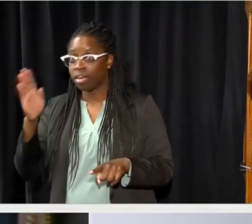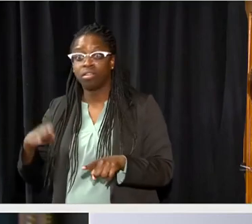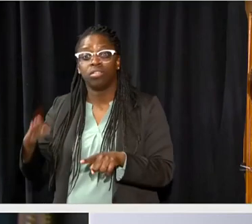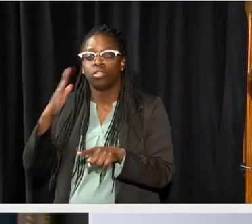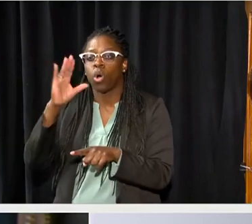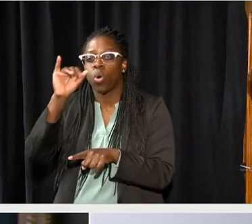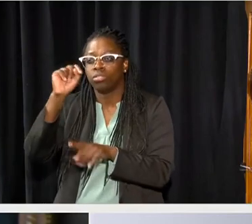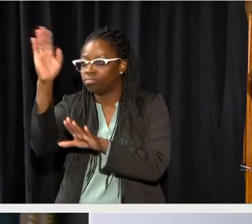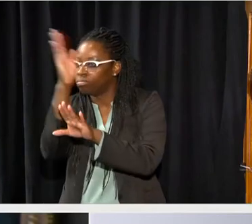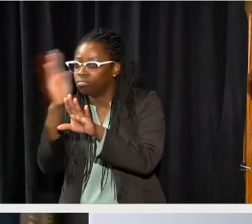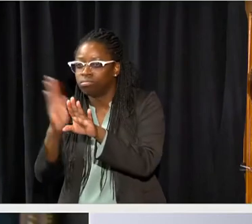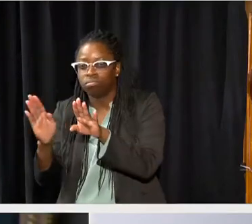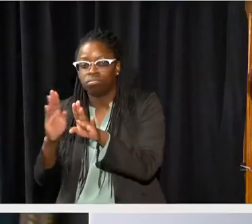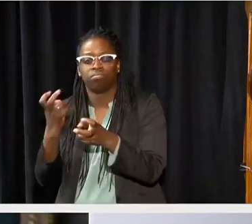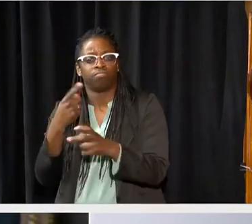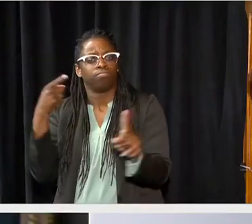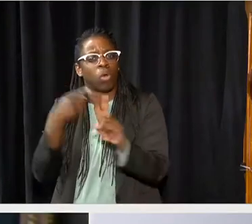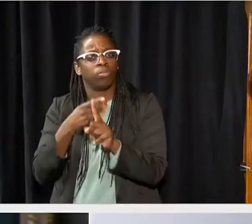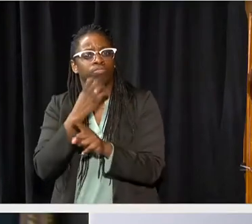is preserved."